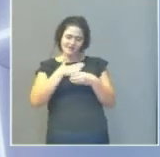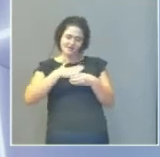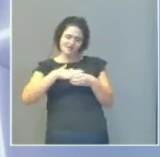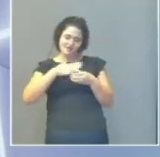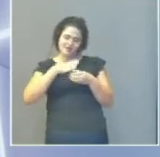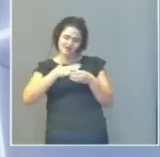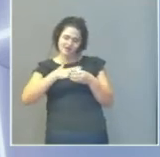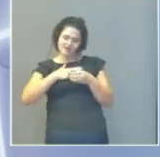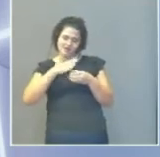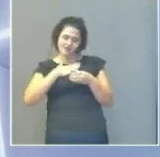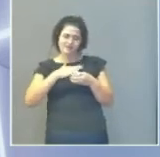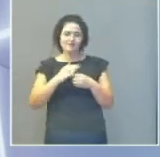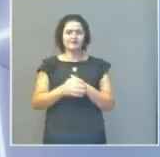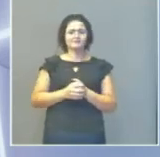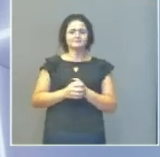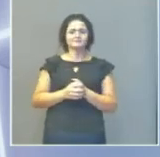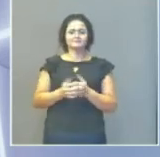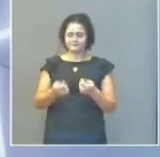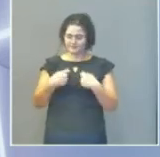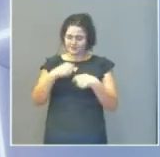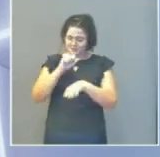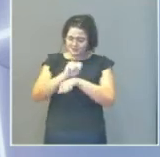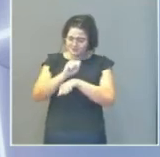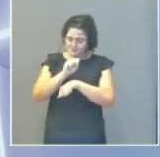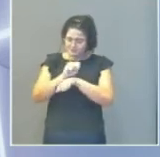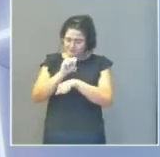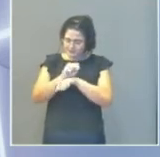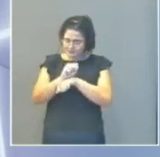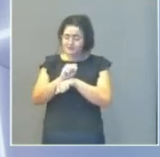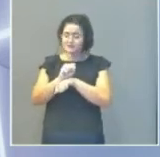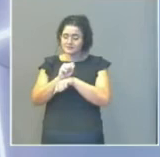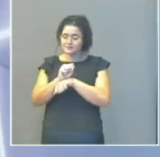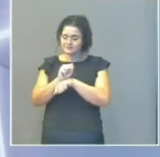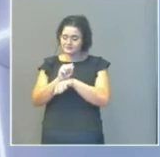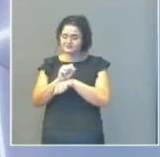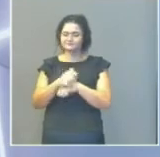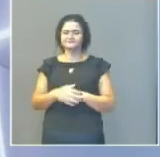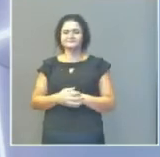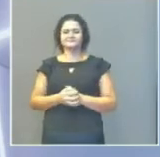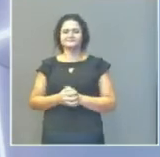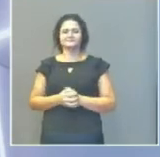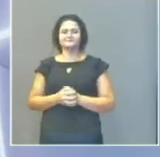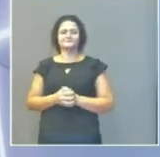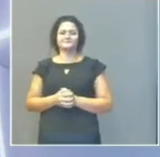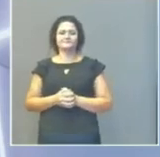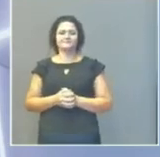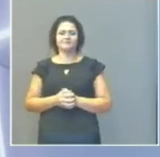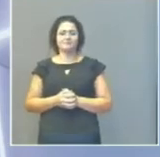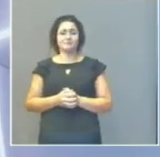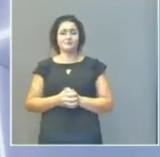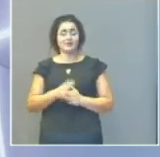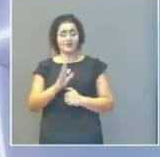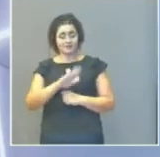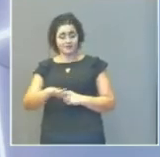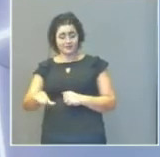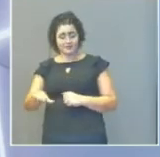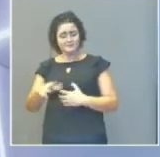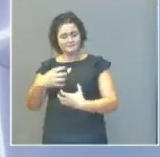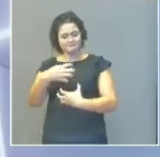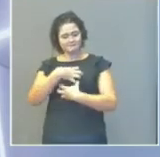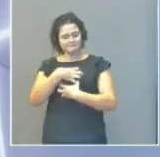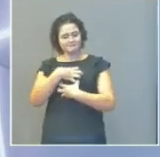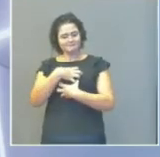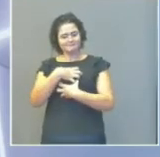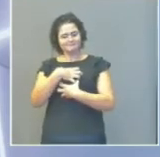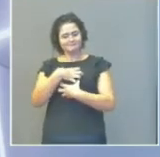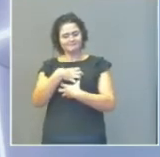unprecedented hope in the sight of hopelessness to this child. And the child was able to be comforted. And she named